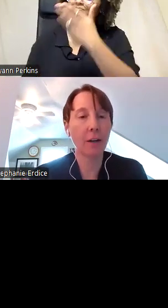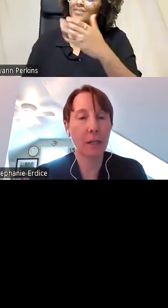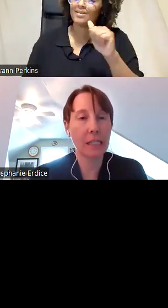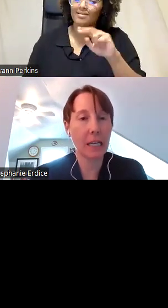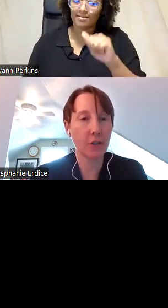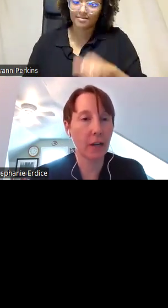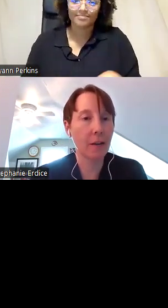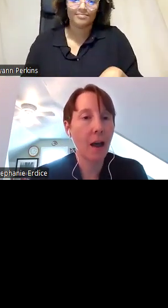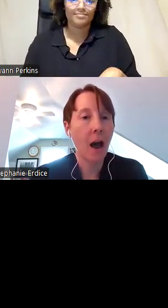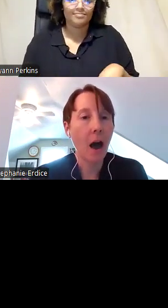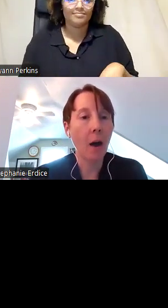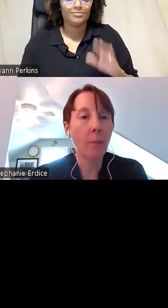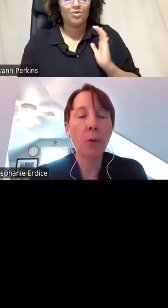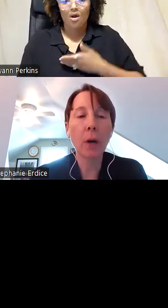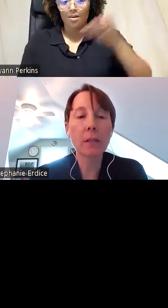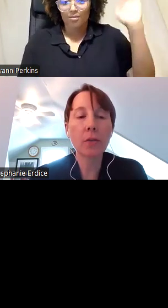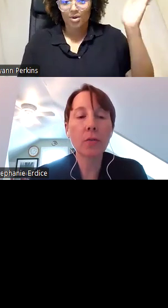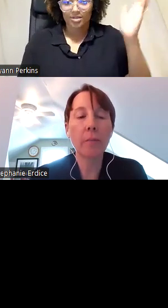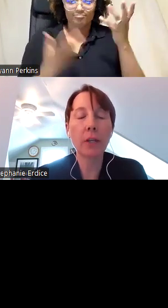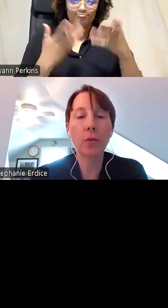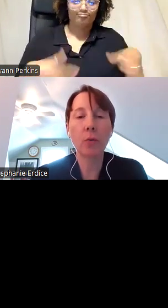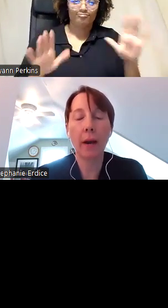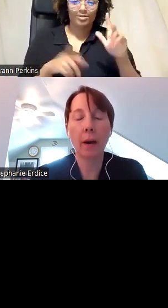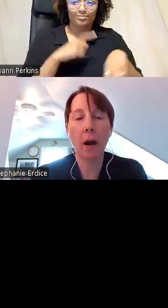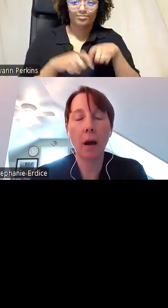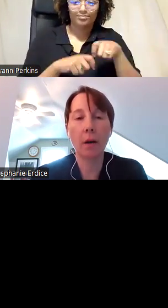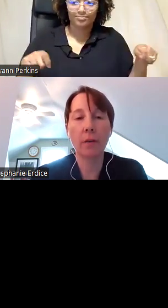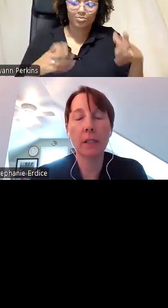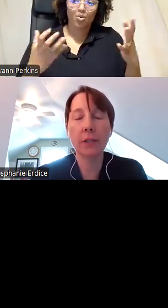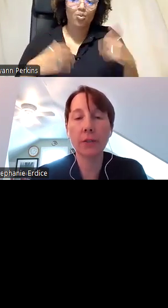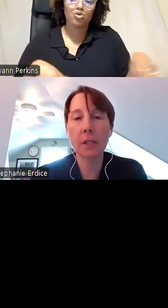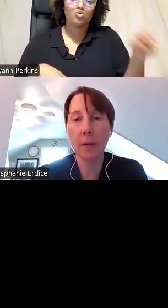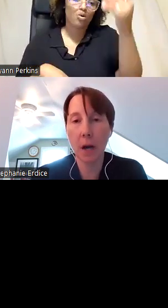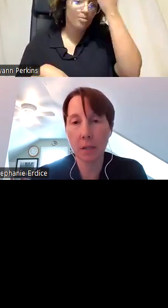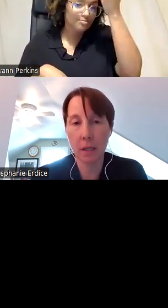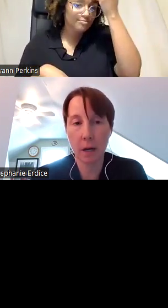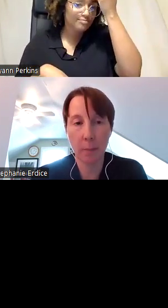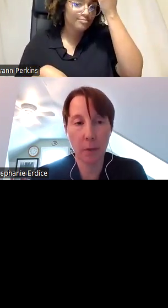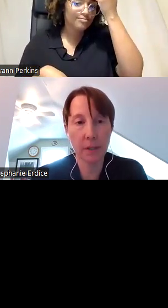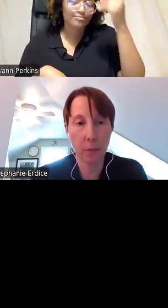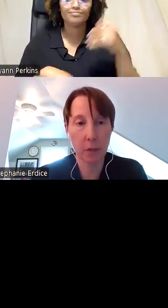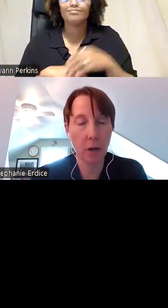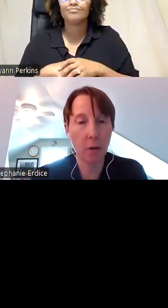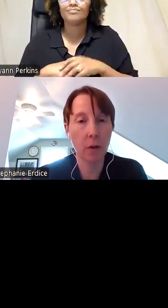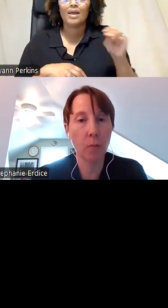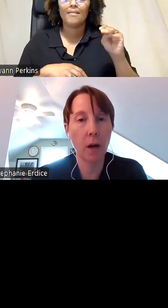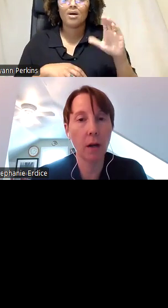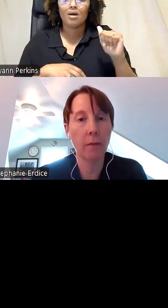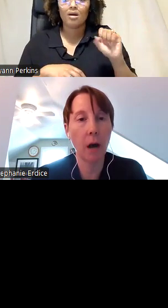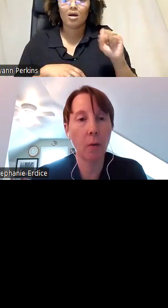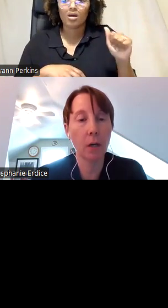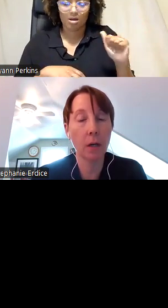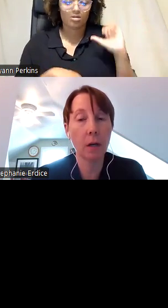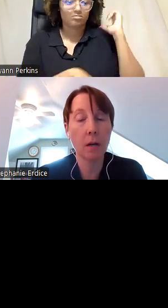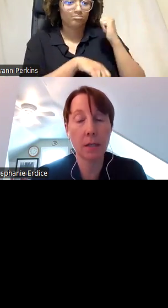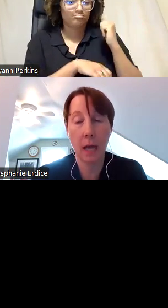off our presentation, we wanted to make you aware of a series that MCASA did a couple of summers ago with one